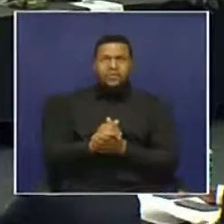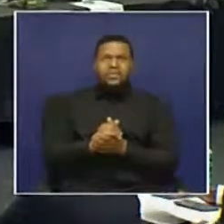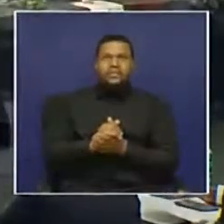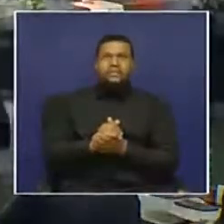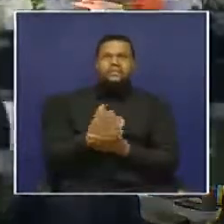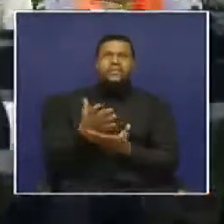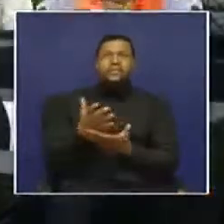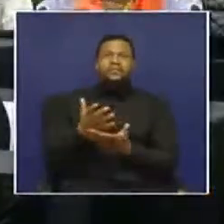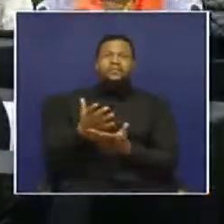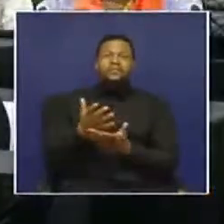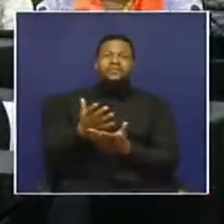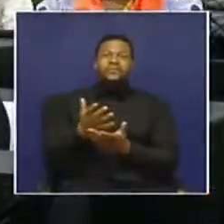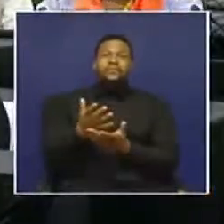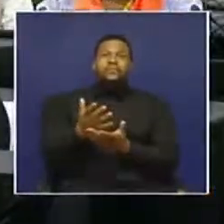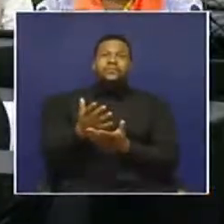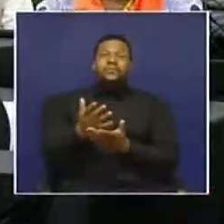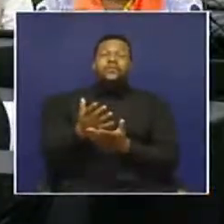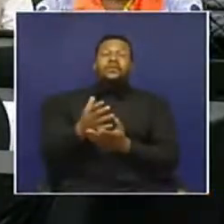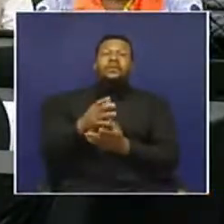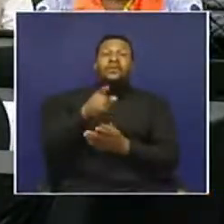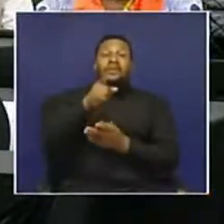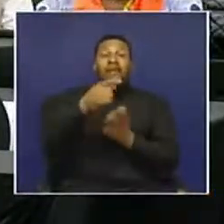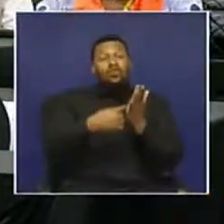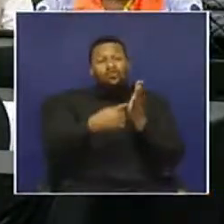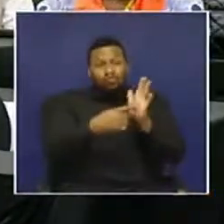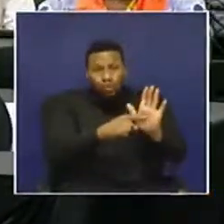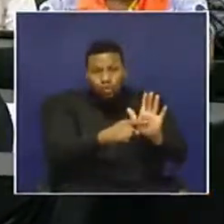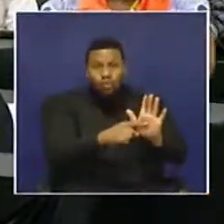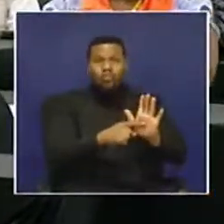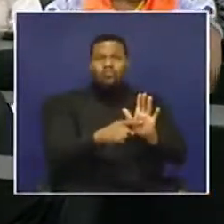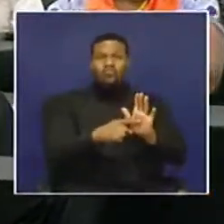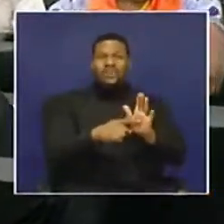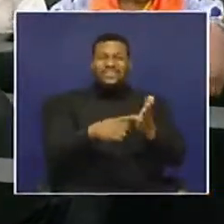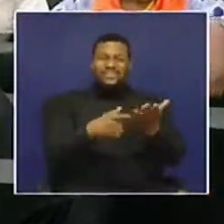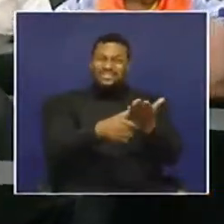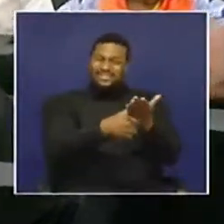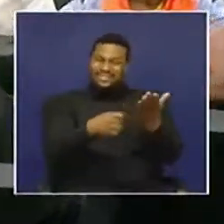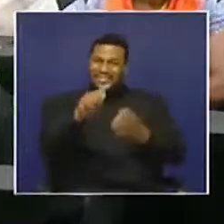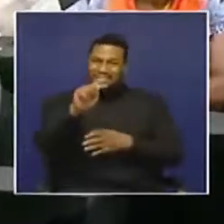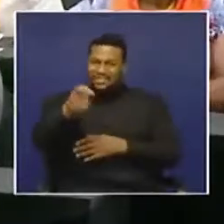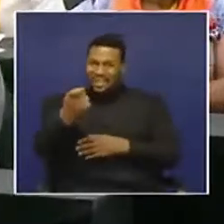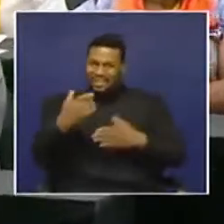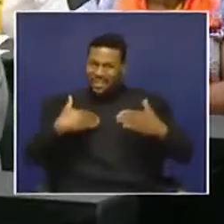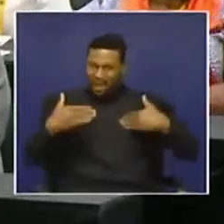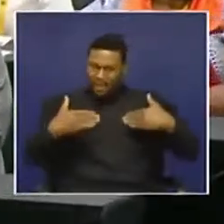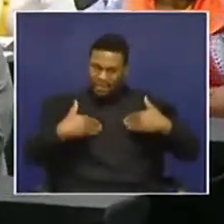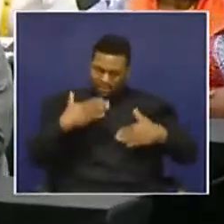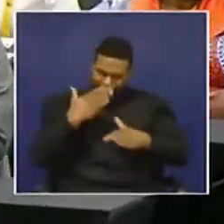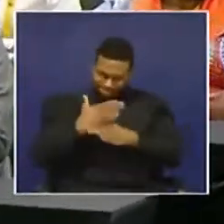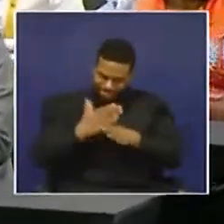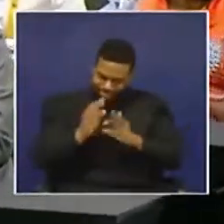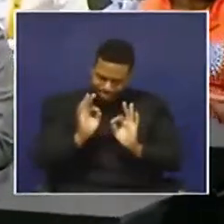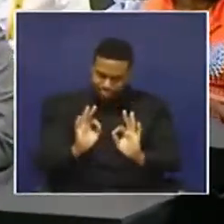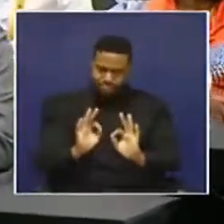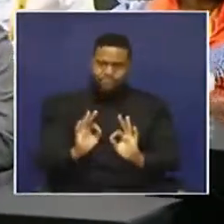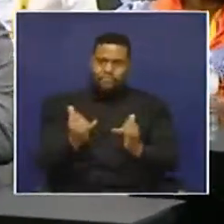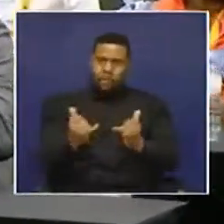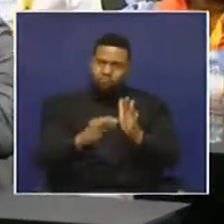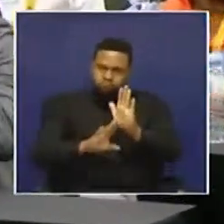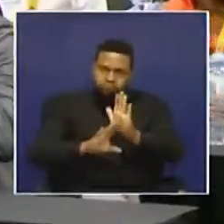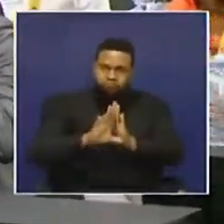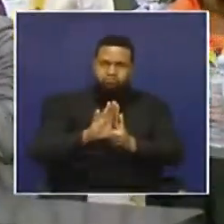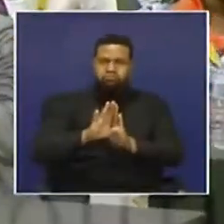administration reflects an efficient and agile tax administration, continually improving through targeted